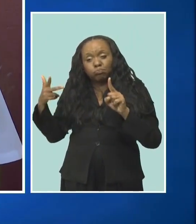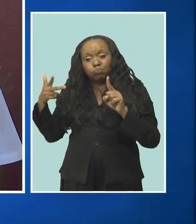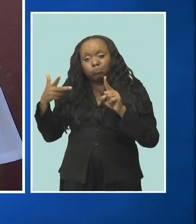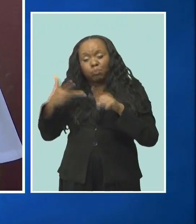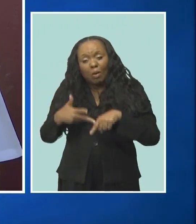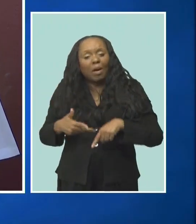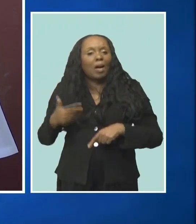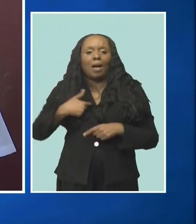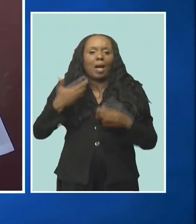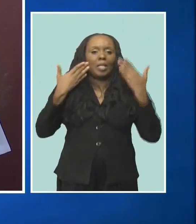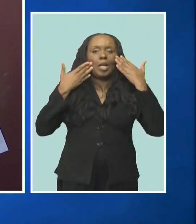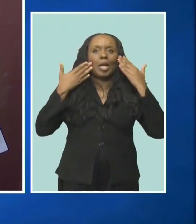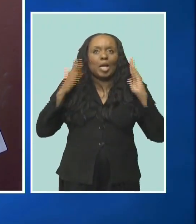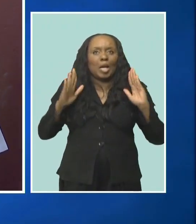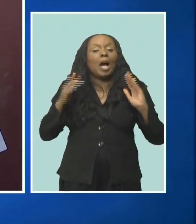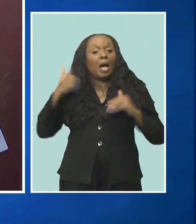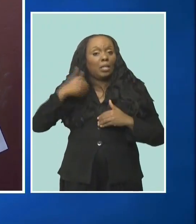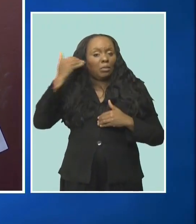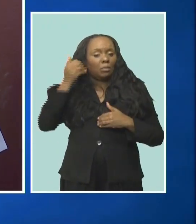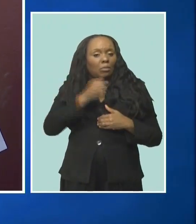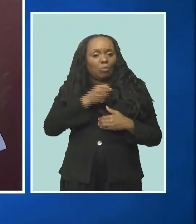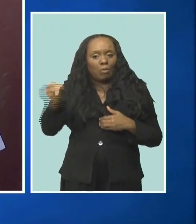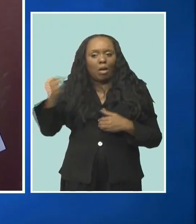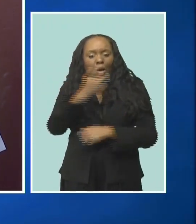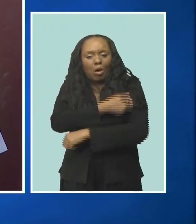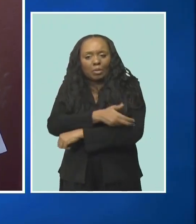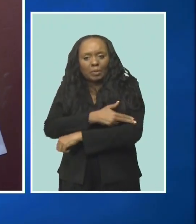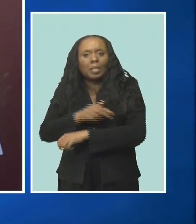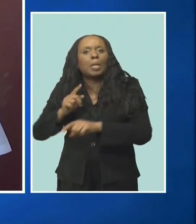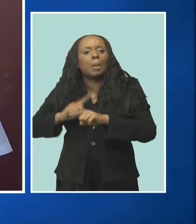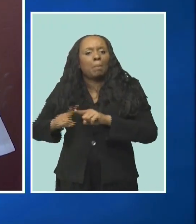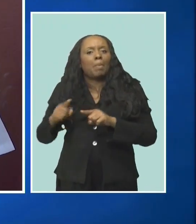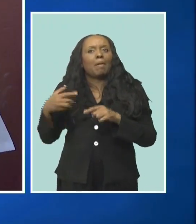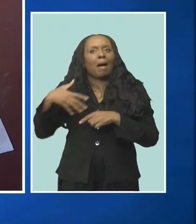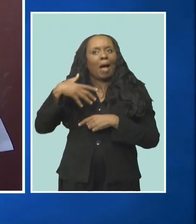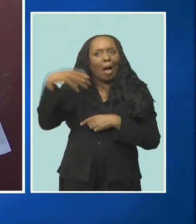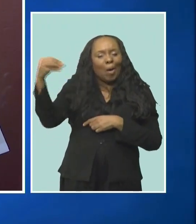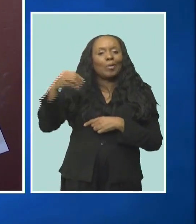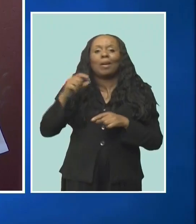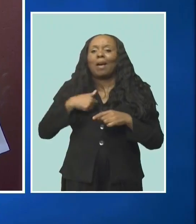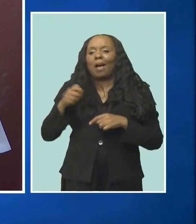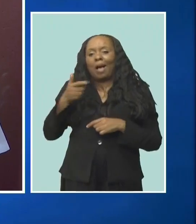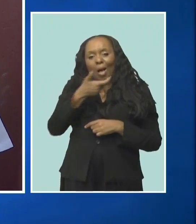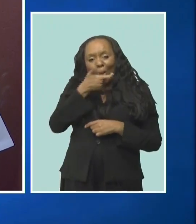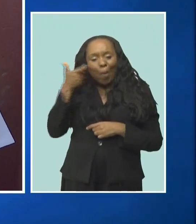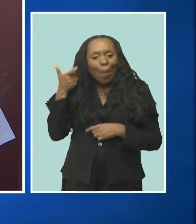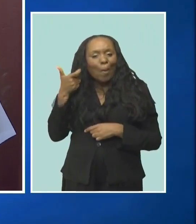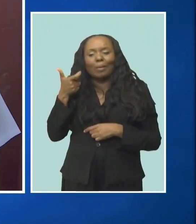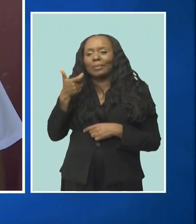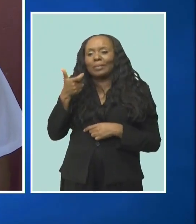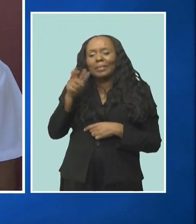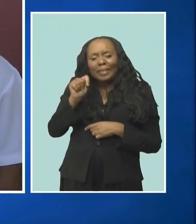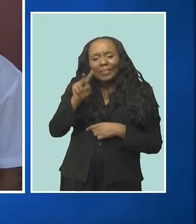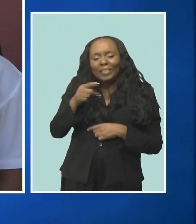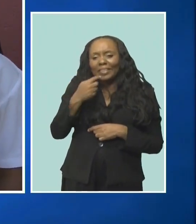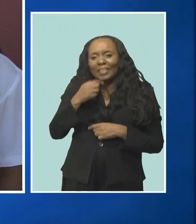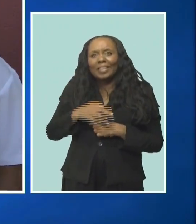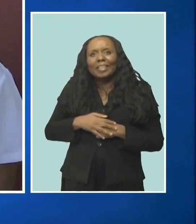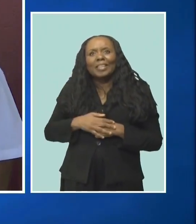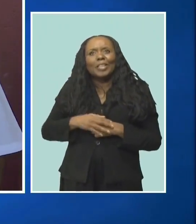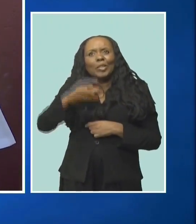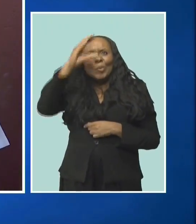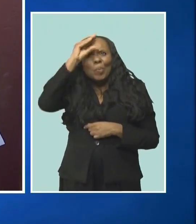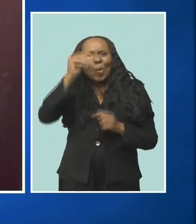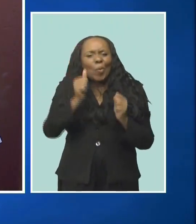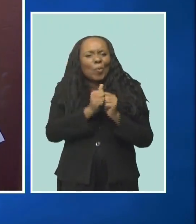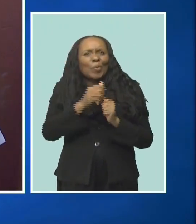the hospital. I knew that he went to the hospital and he came back out. But after I watched the news, I realized that he was with his mother. So I